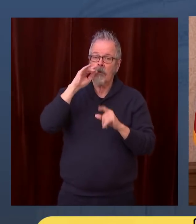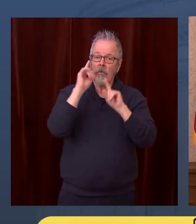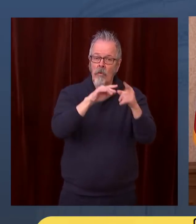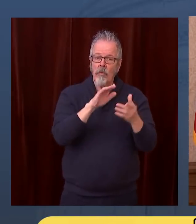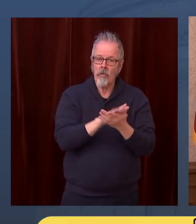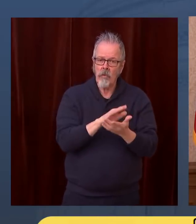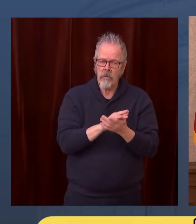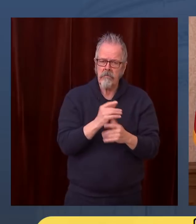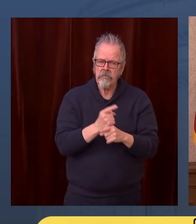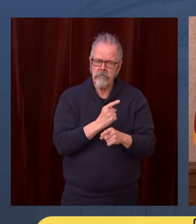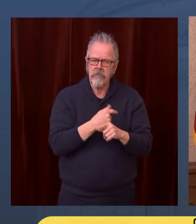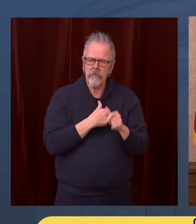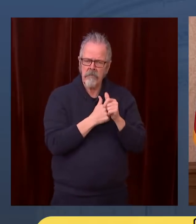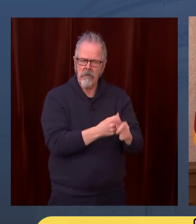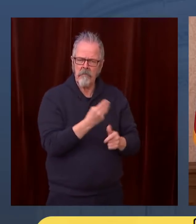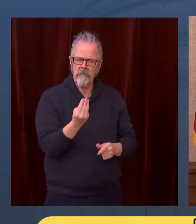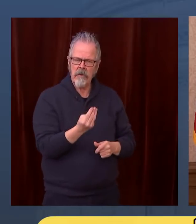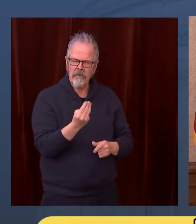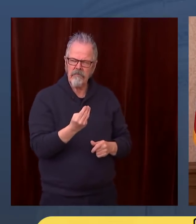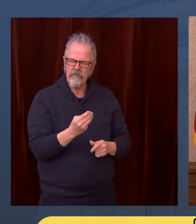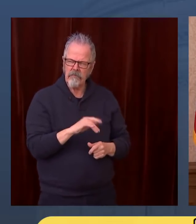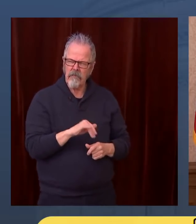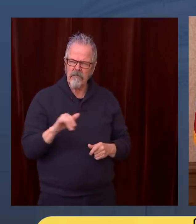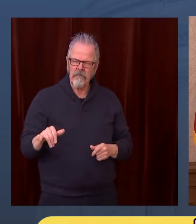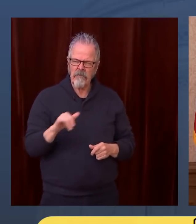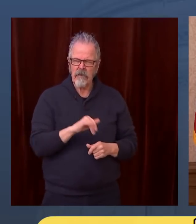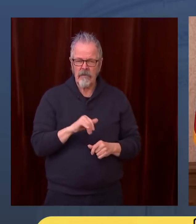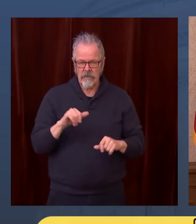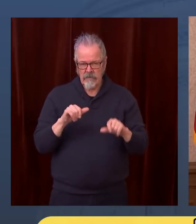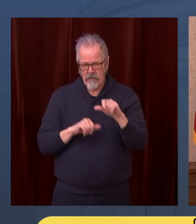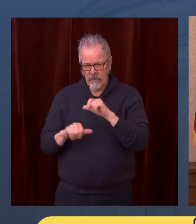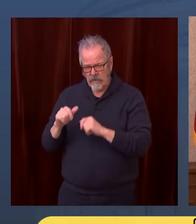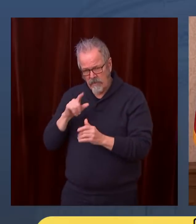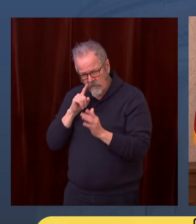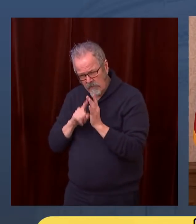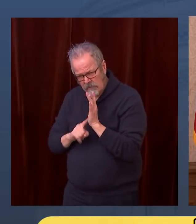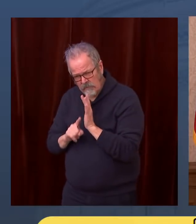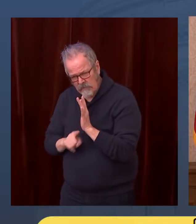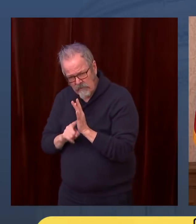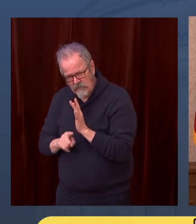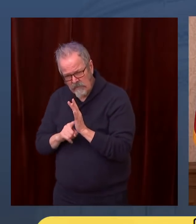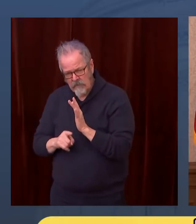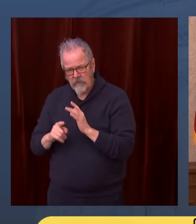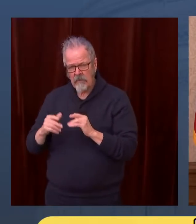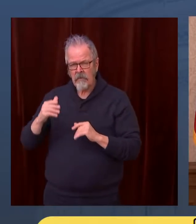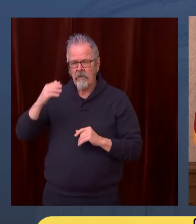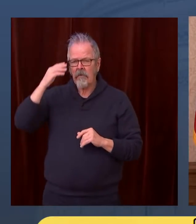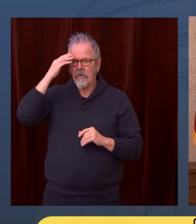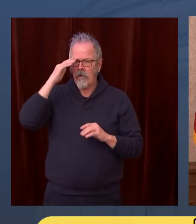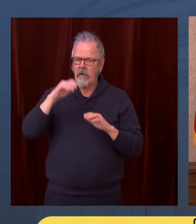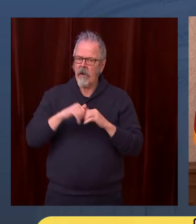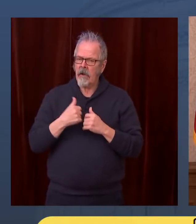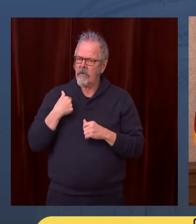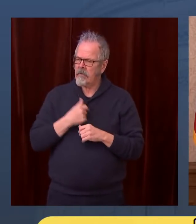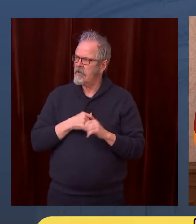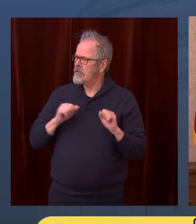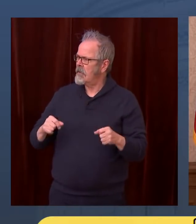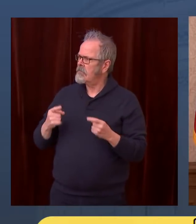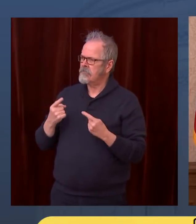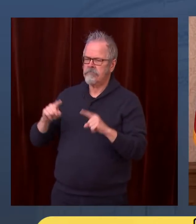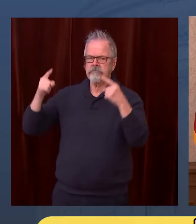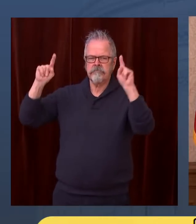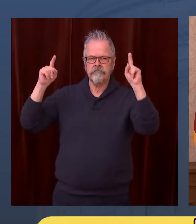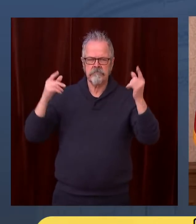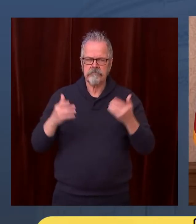we followed the science to tell us what do we have to do to achieve that goal. I think it is a goal